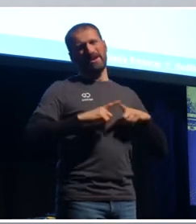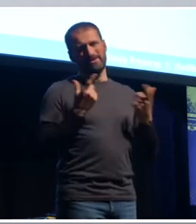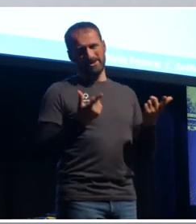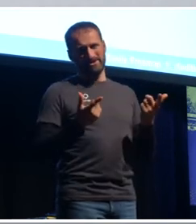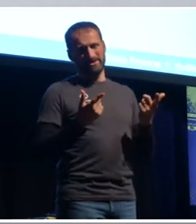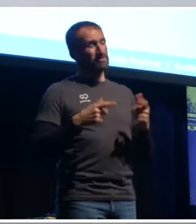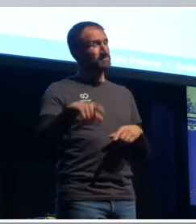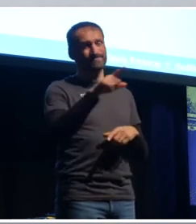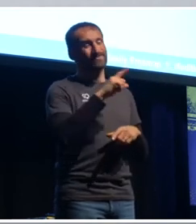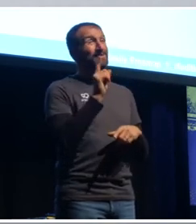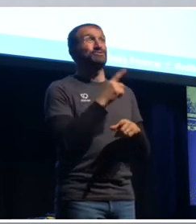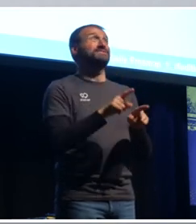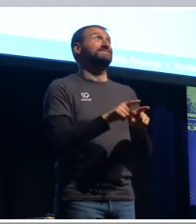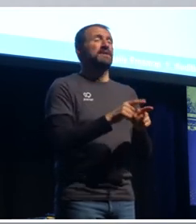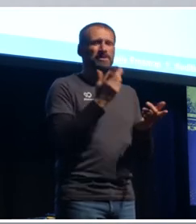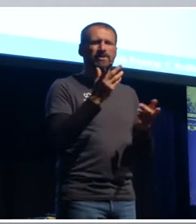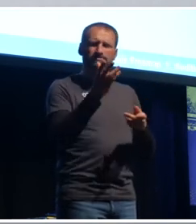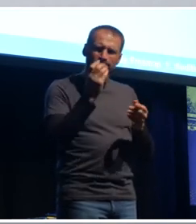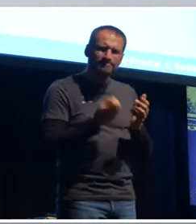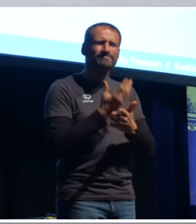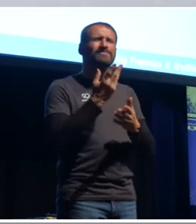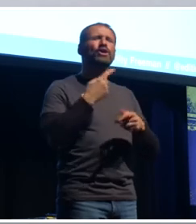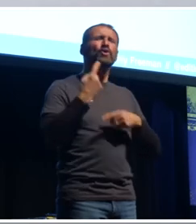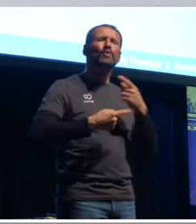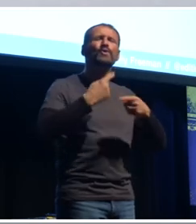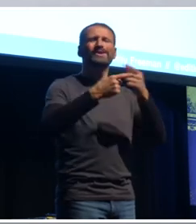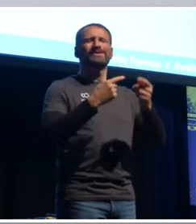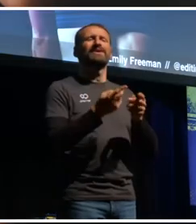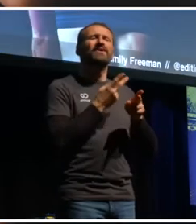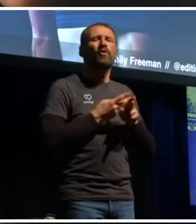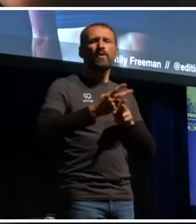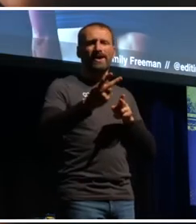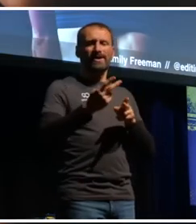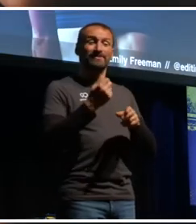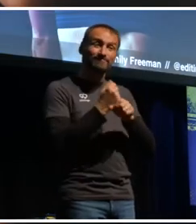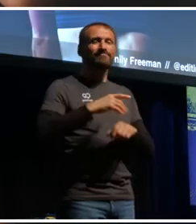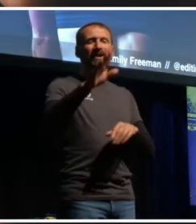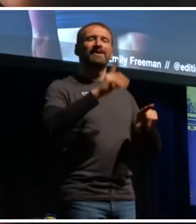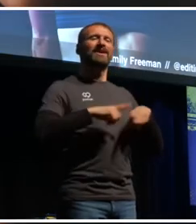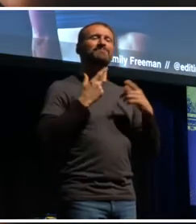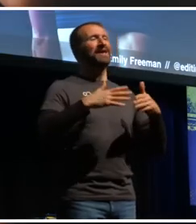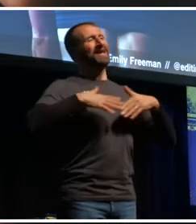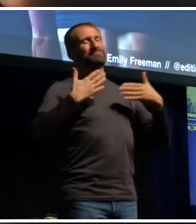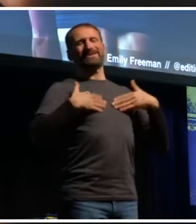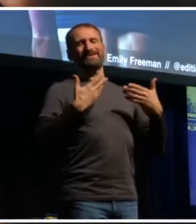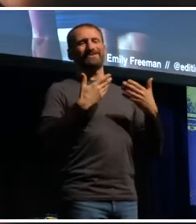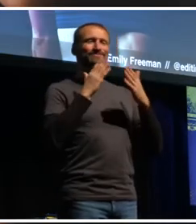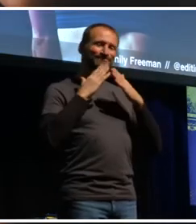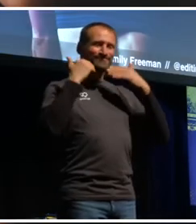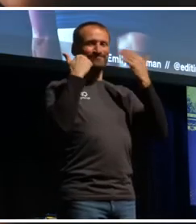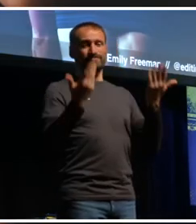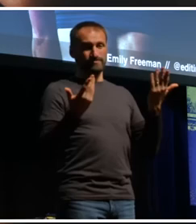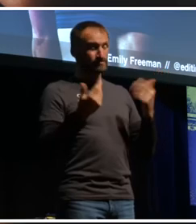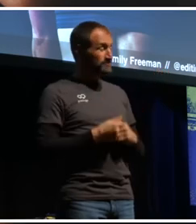life. Create routines and habits that make you feel healthy and happy. The happiest I've ever been was when I